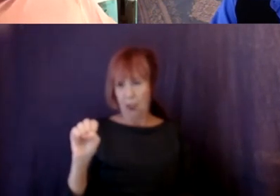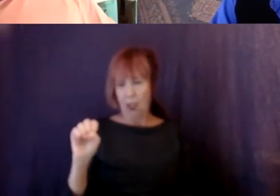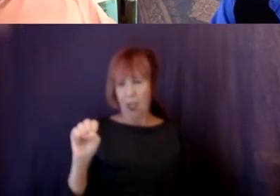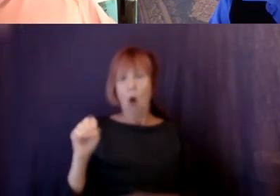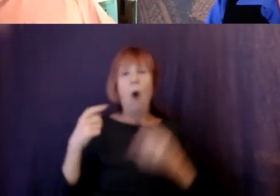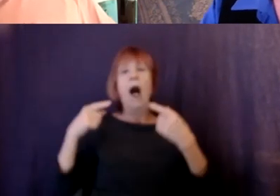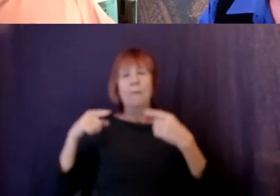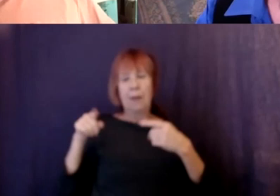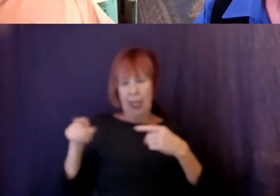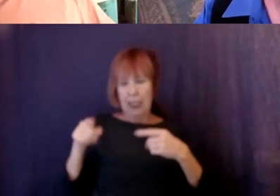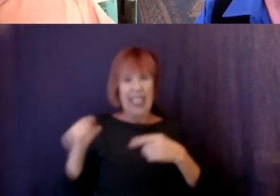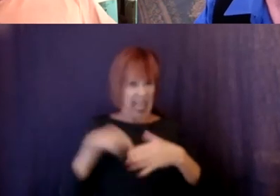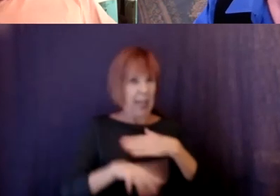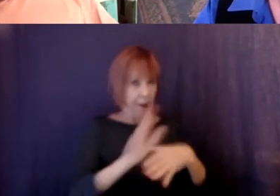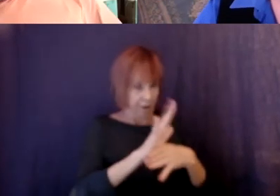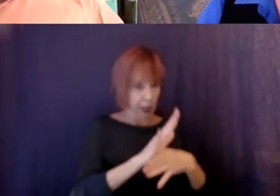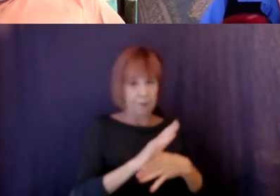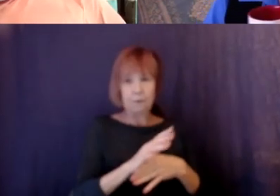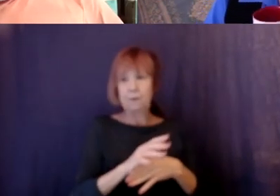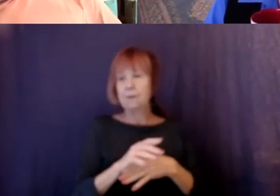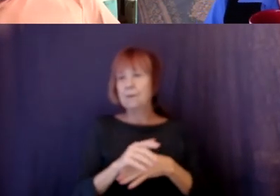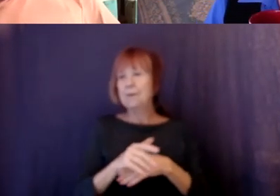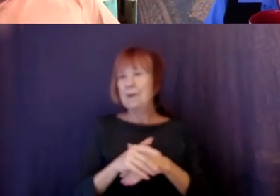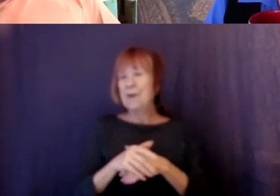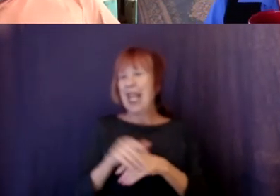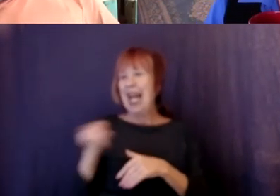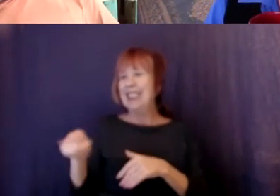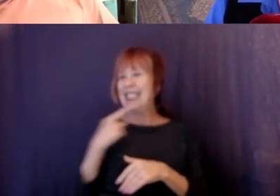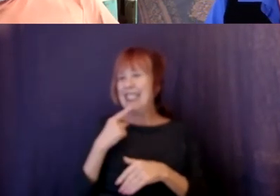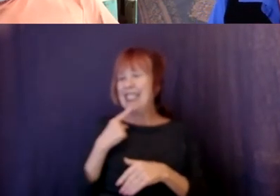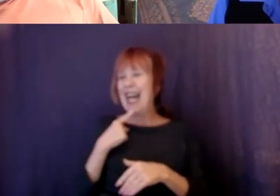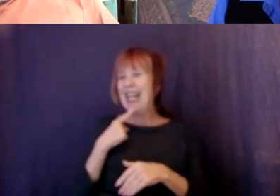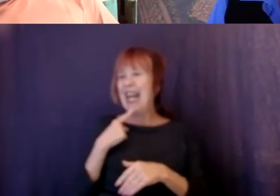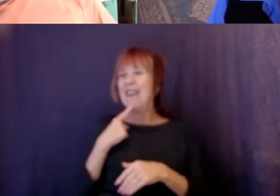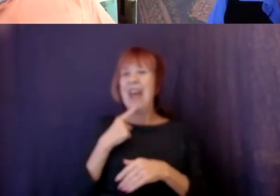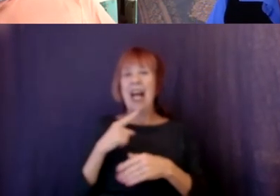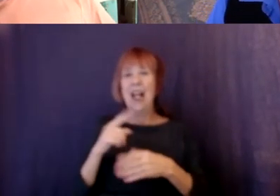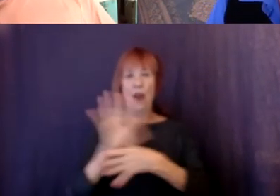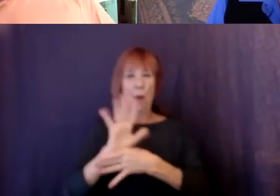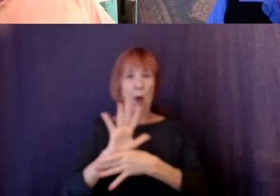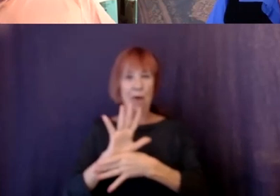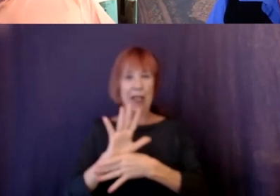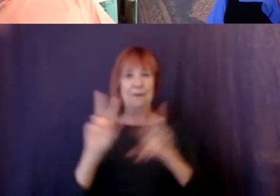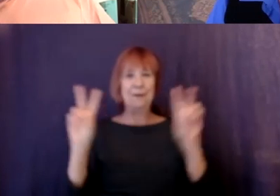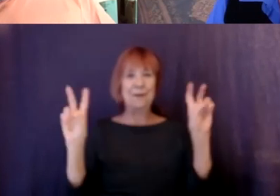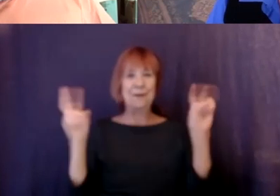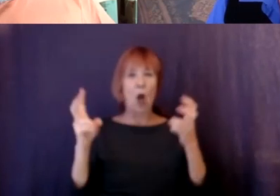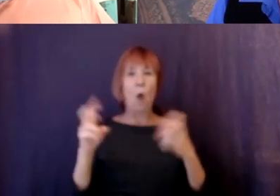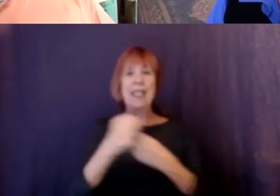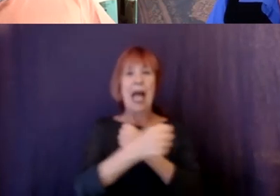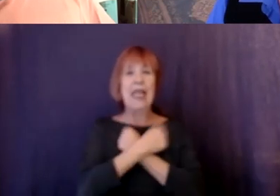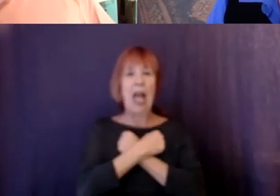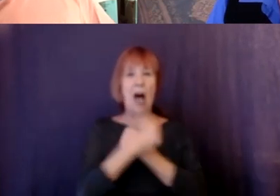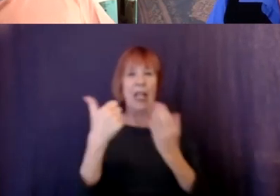Sundance, and she felt like Crip Camp was the love letter to the disabled community. And to me, that just